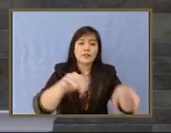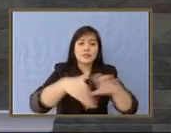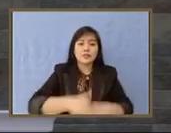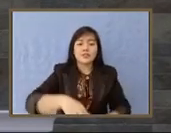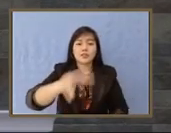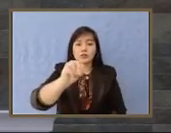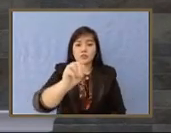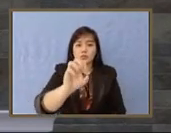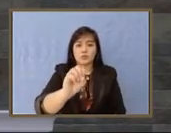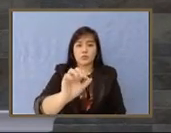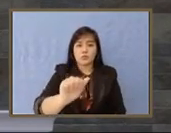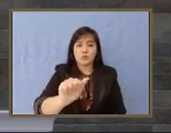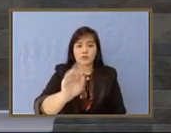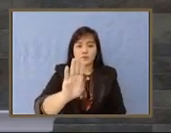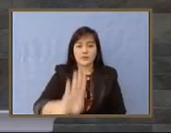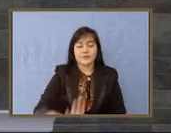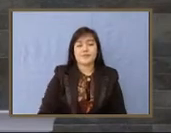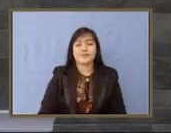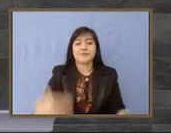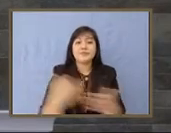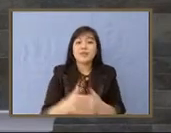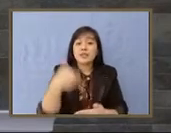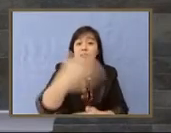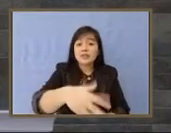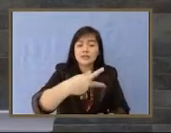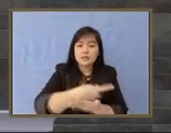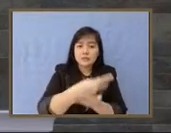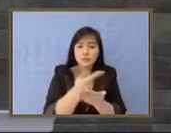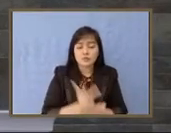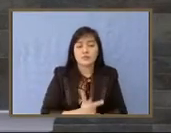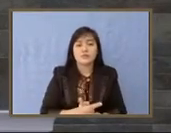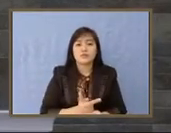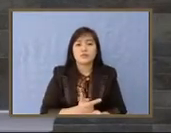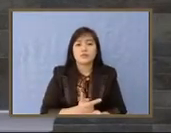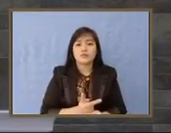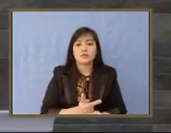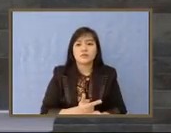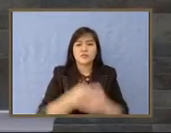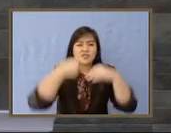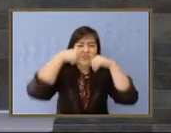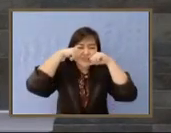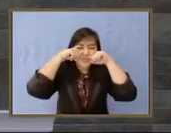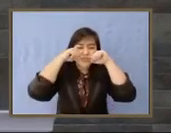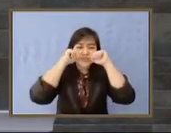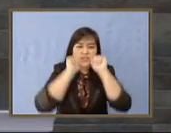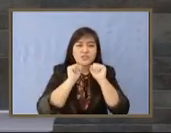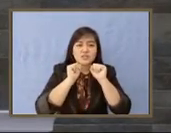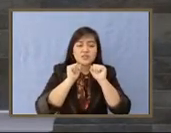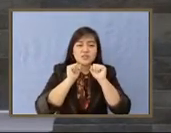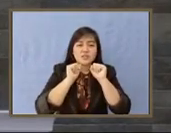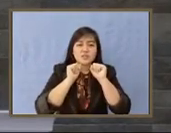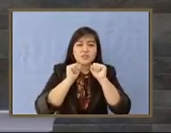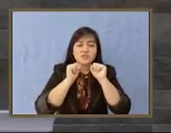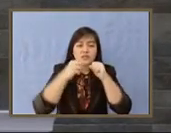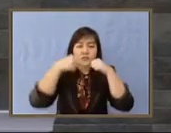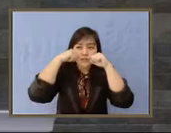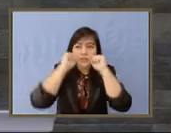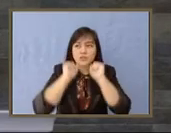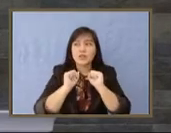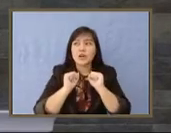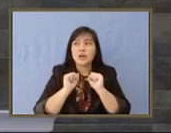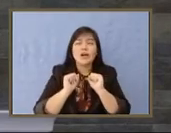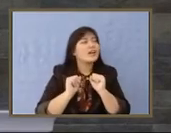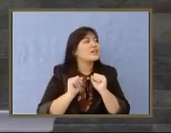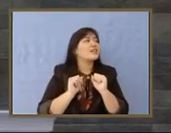5. The next part, the second part, is the sad return. Binigyan po siya ng title na the